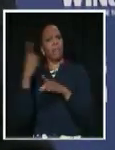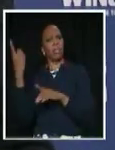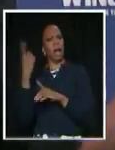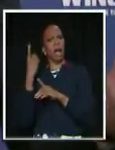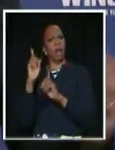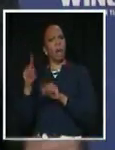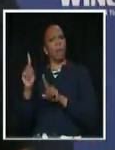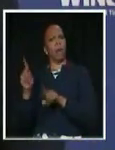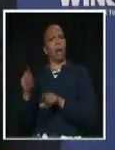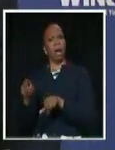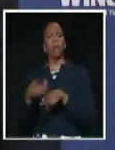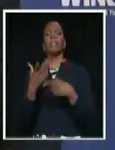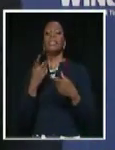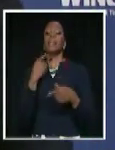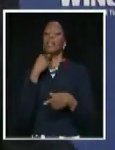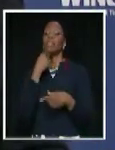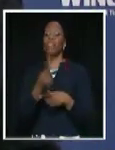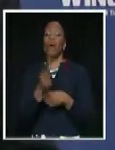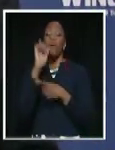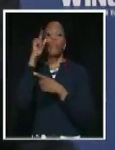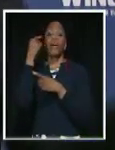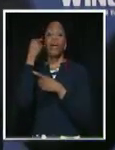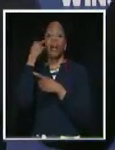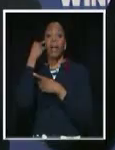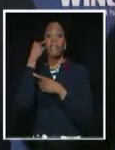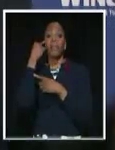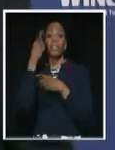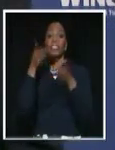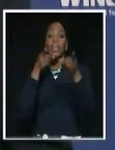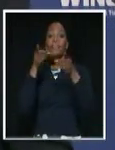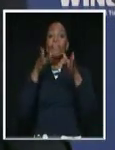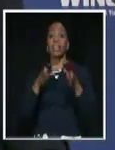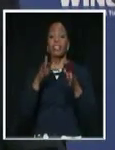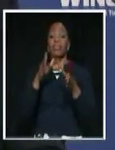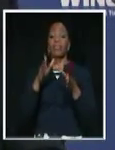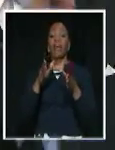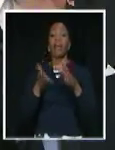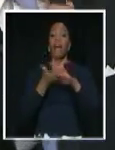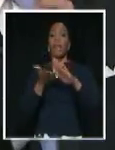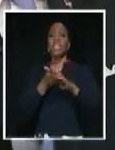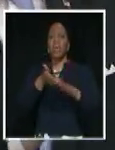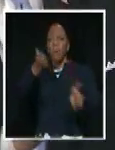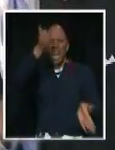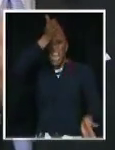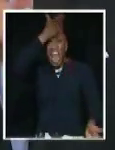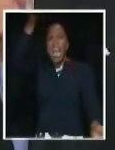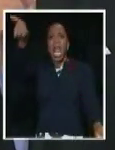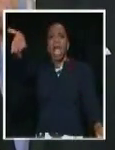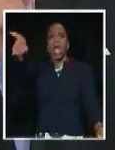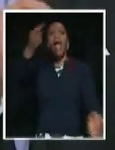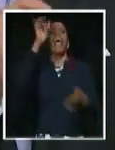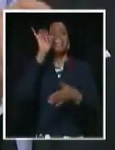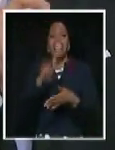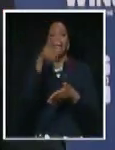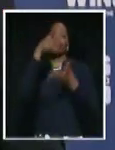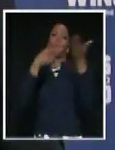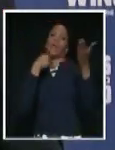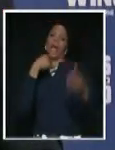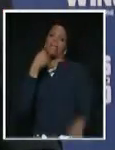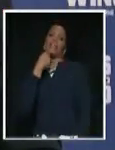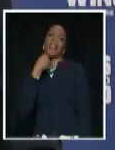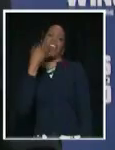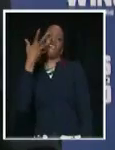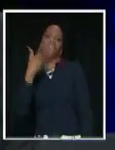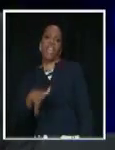day. I told the governor's director of operations, what an idiot. That's what I said. He made a statement that